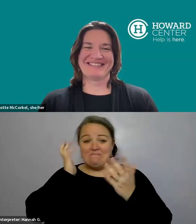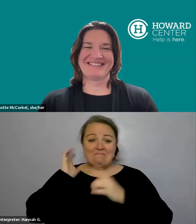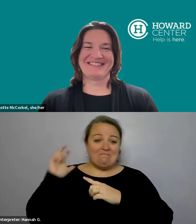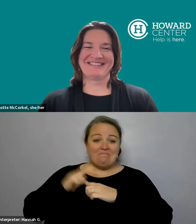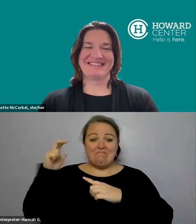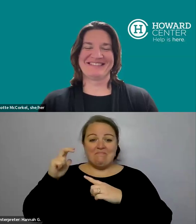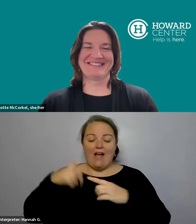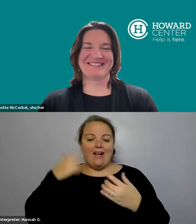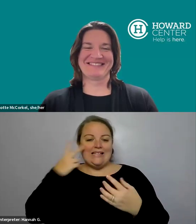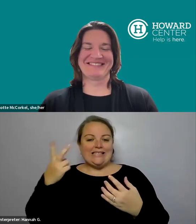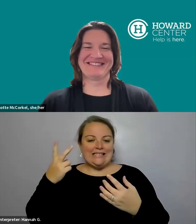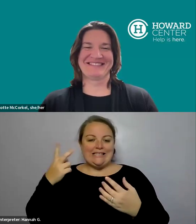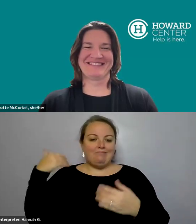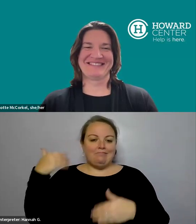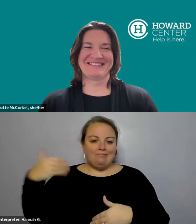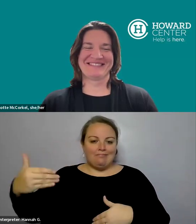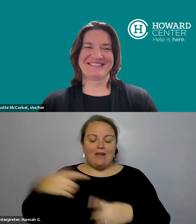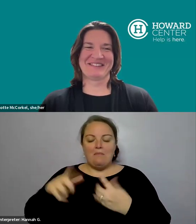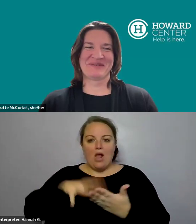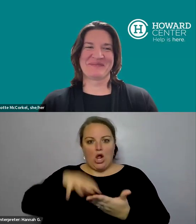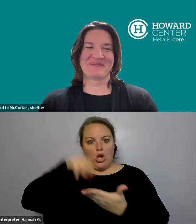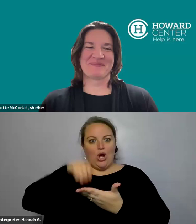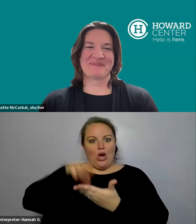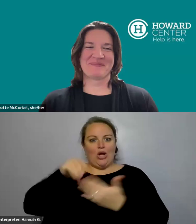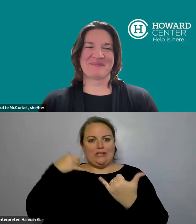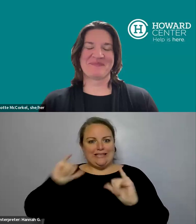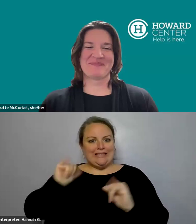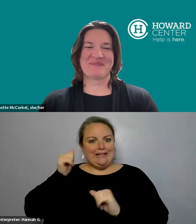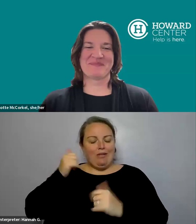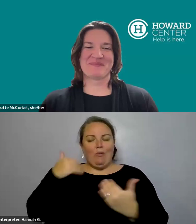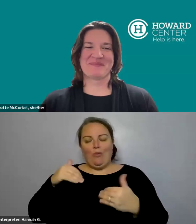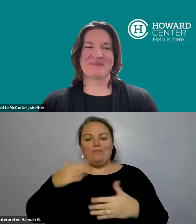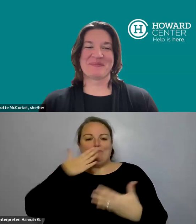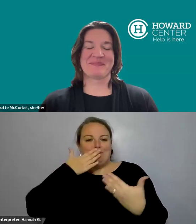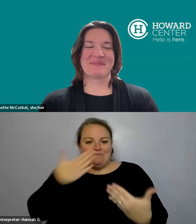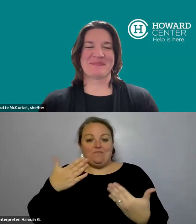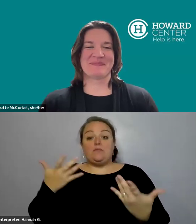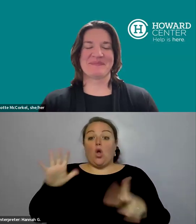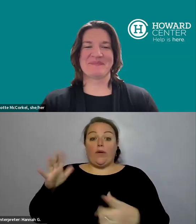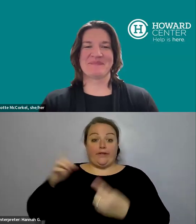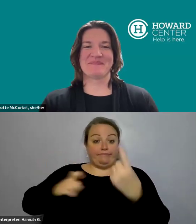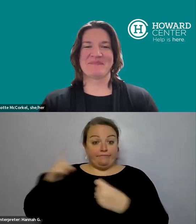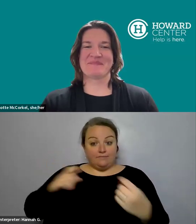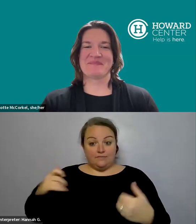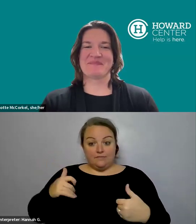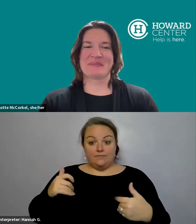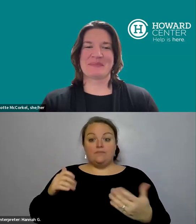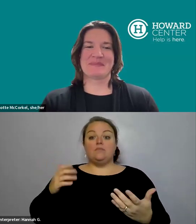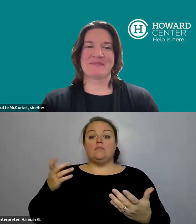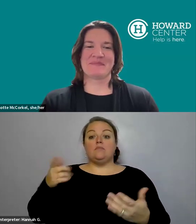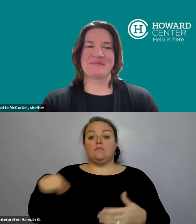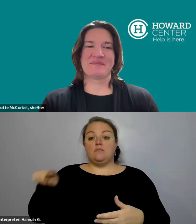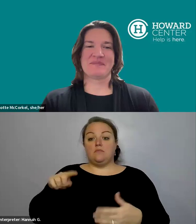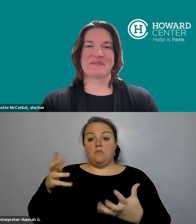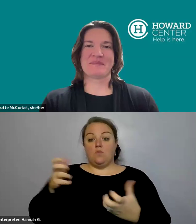I feel like I always learn something new. So thank you. We've gotten a few questions already, and I invite those of you who would